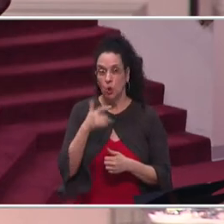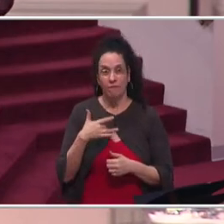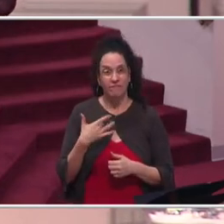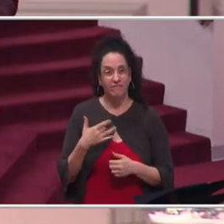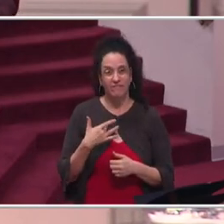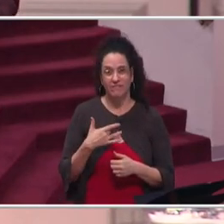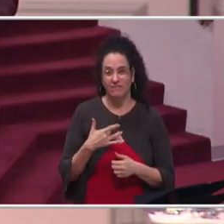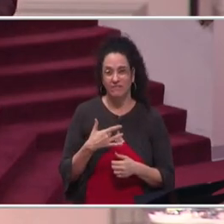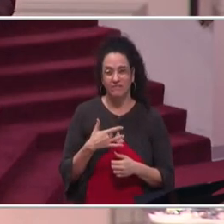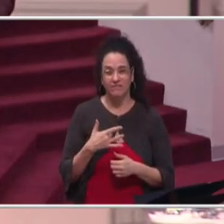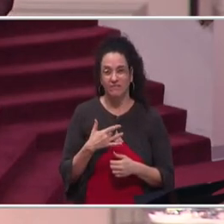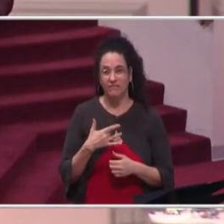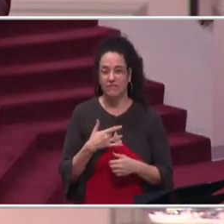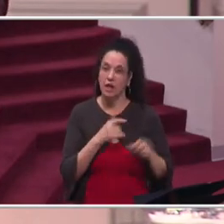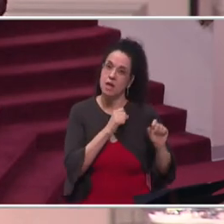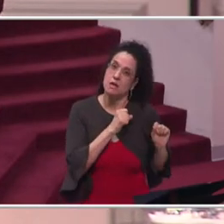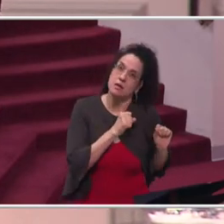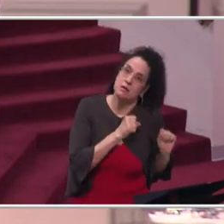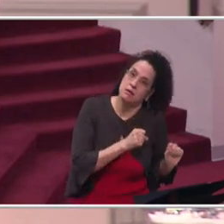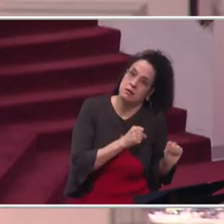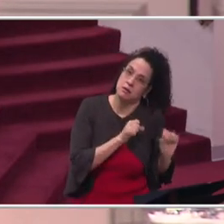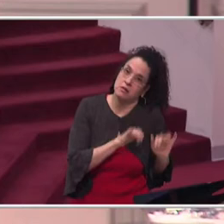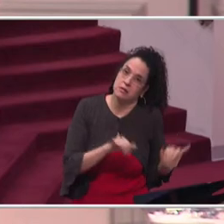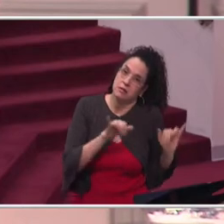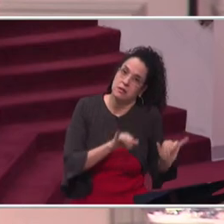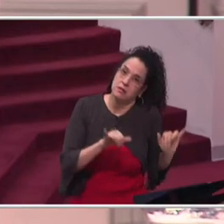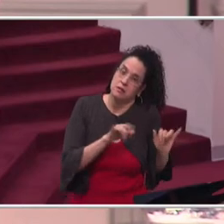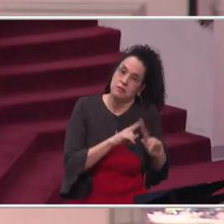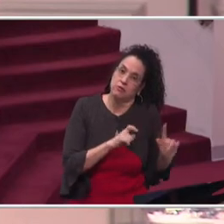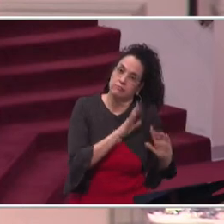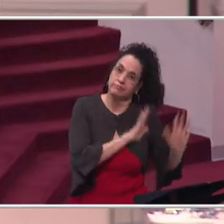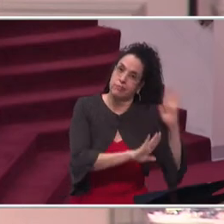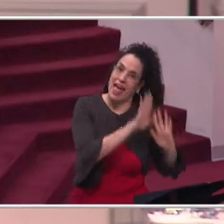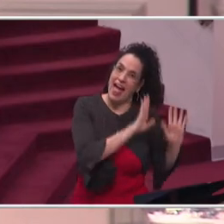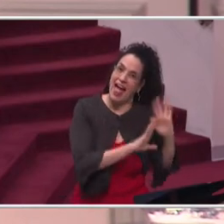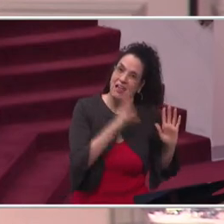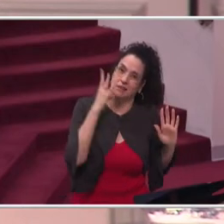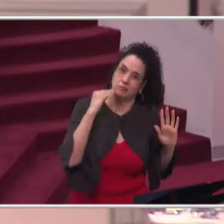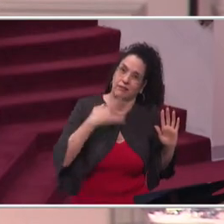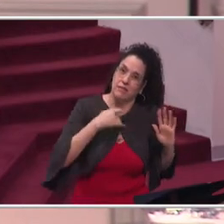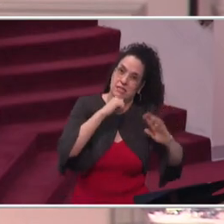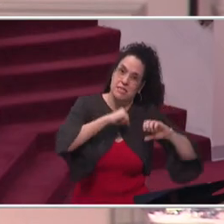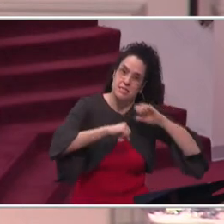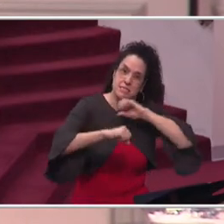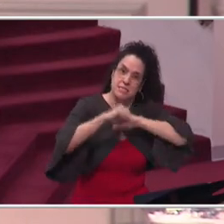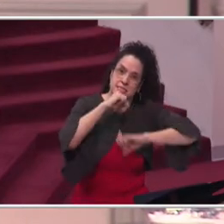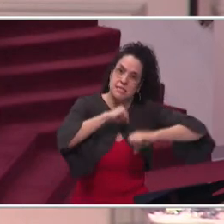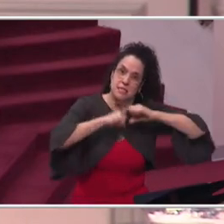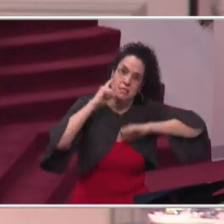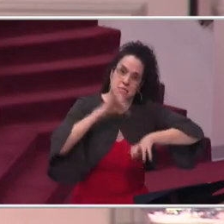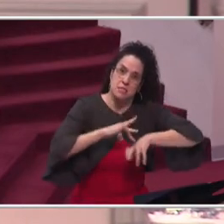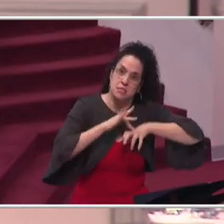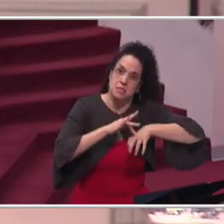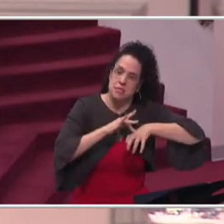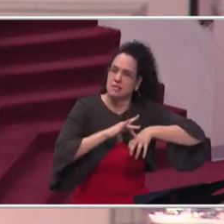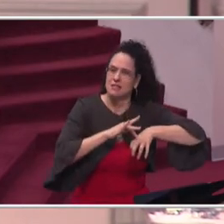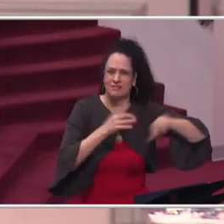by past experiences that have not been good for your